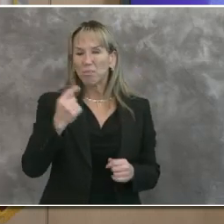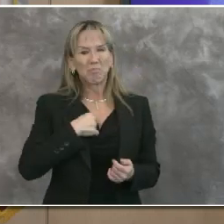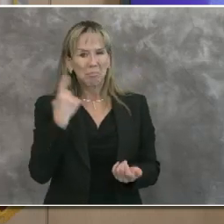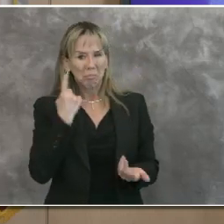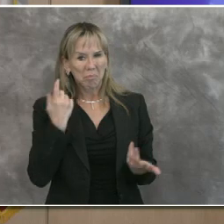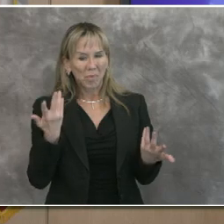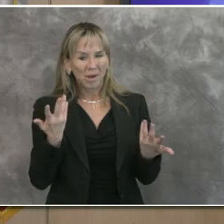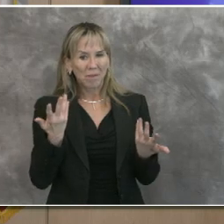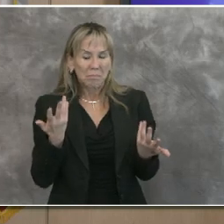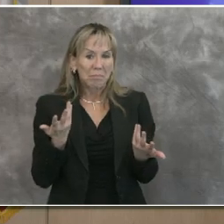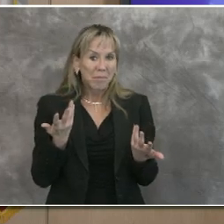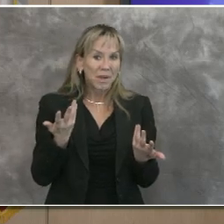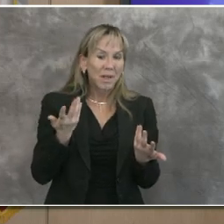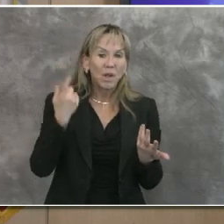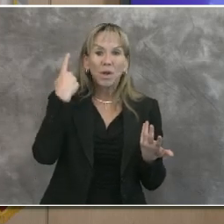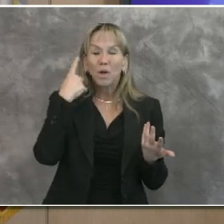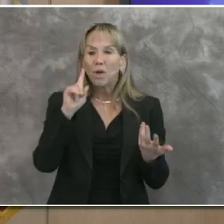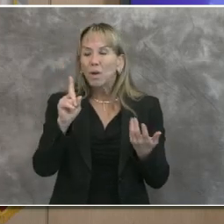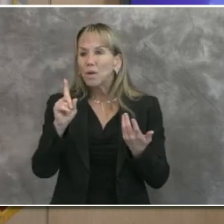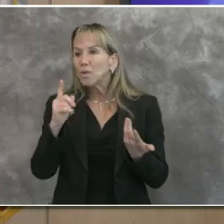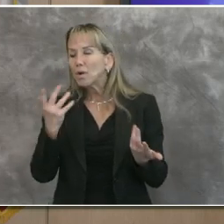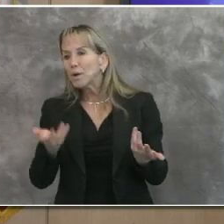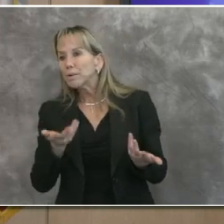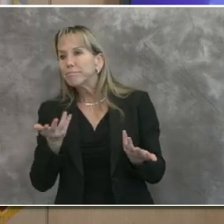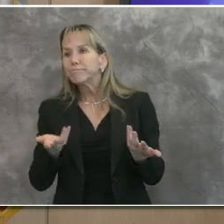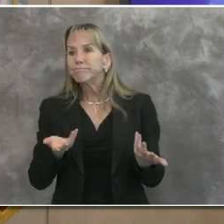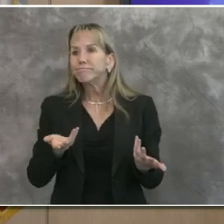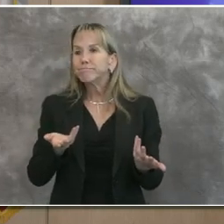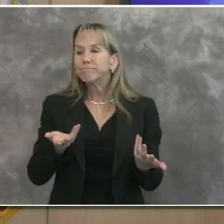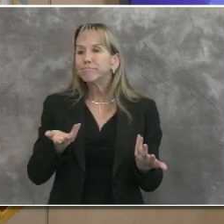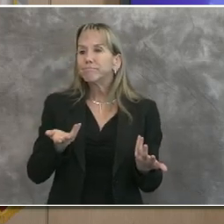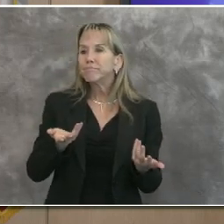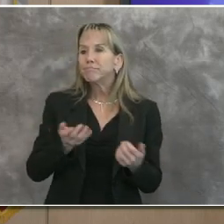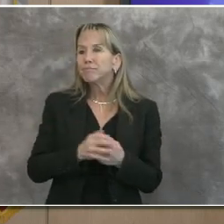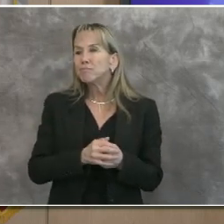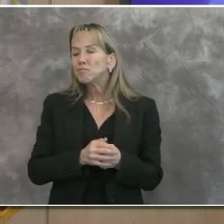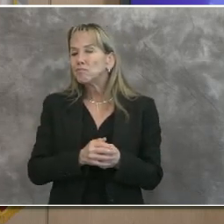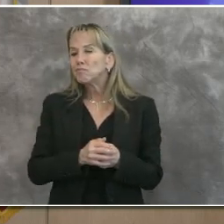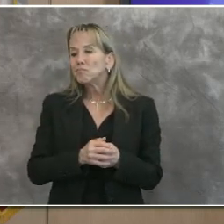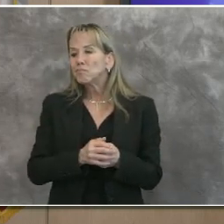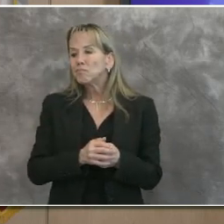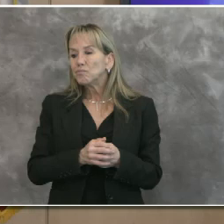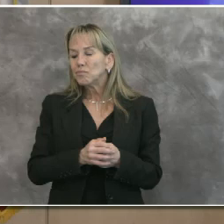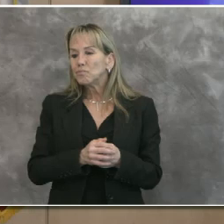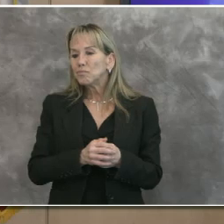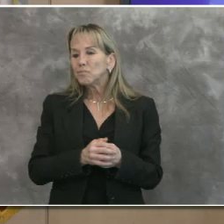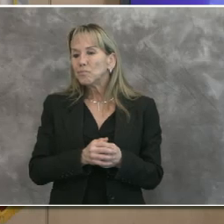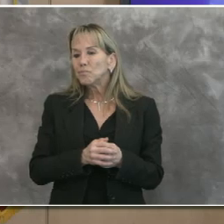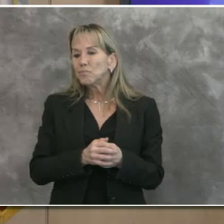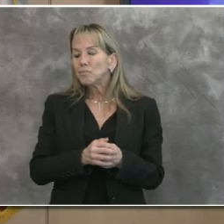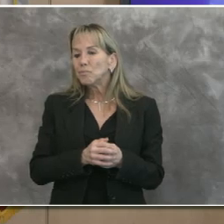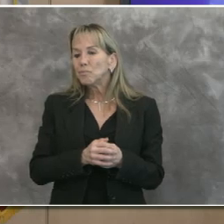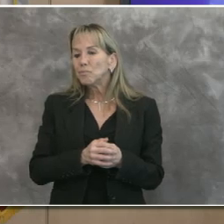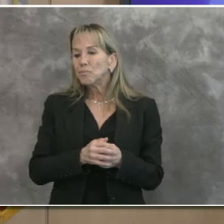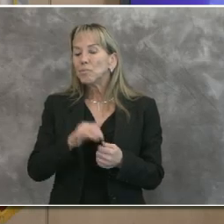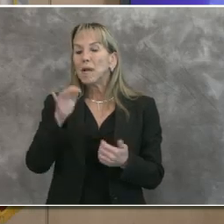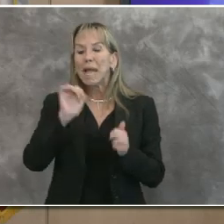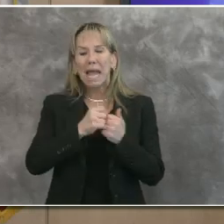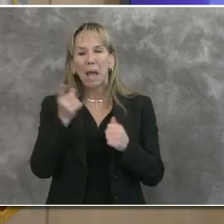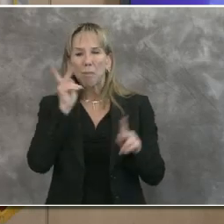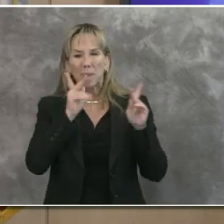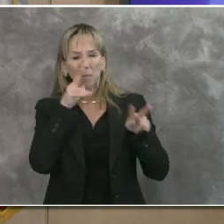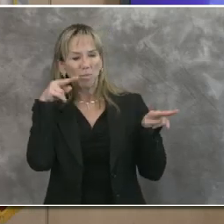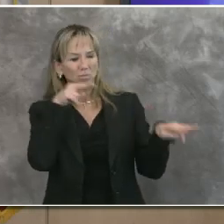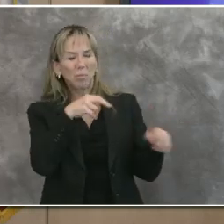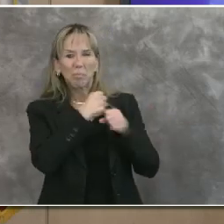that's going to look for enforcement purposes. I know you said that people don't necessarily need to have them on if they're not within 6 feet